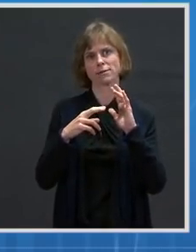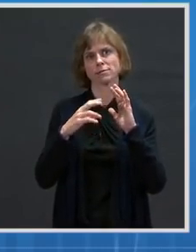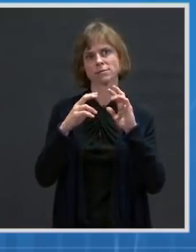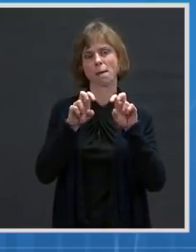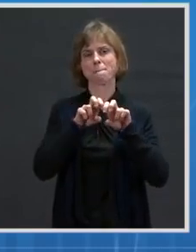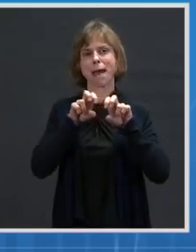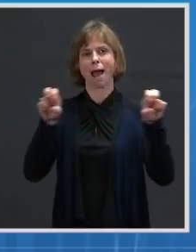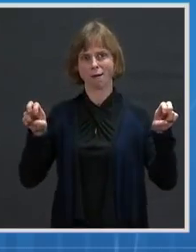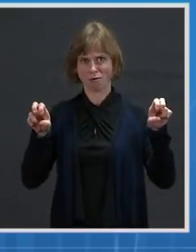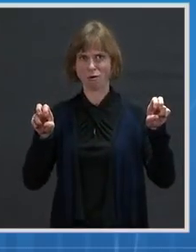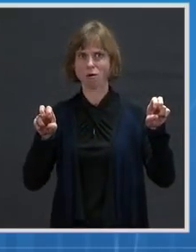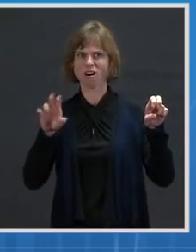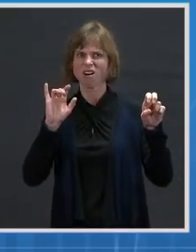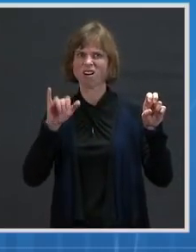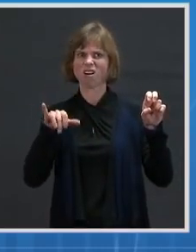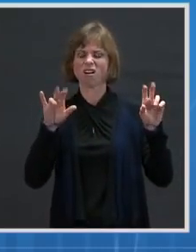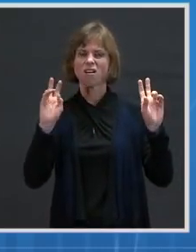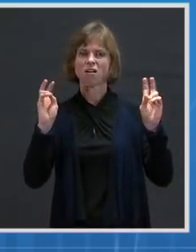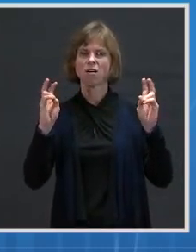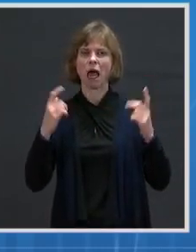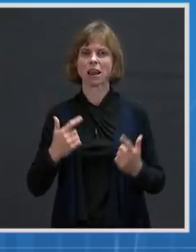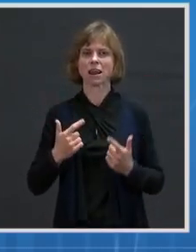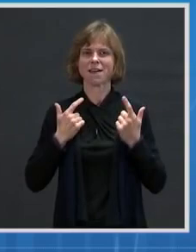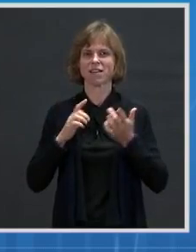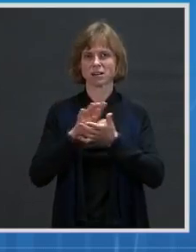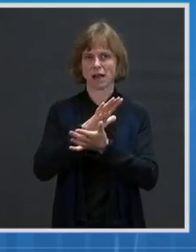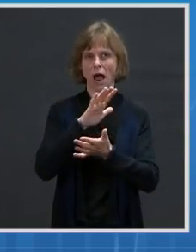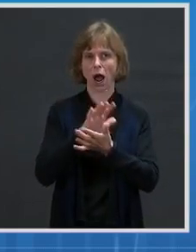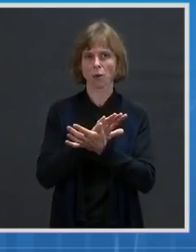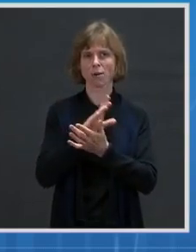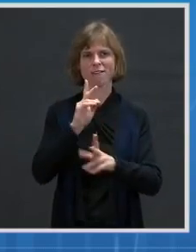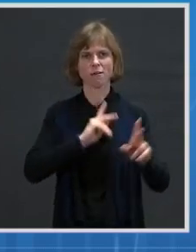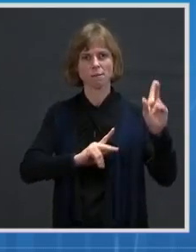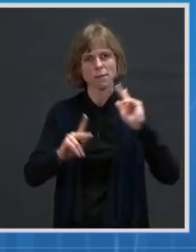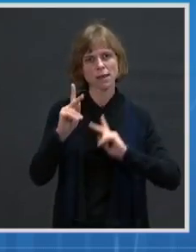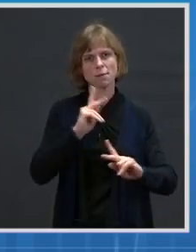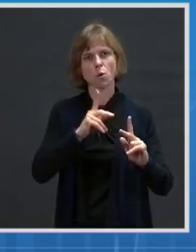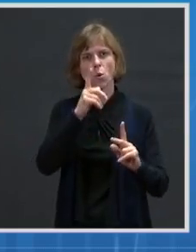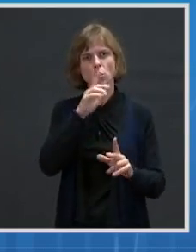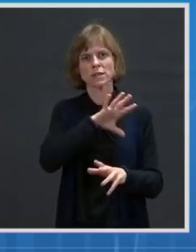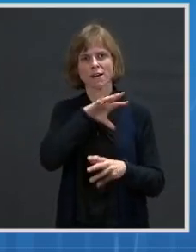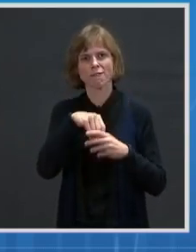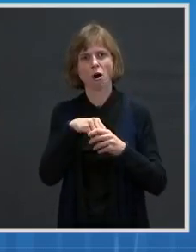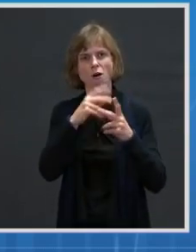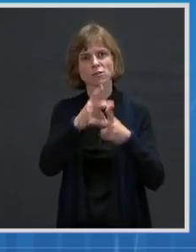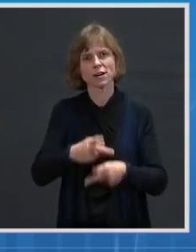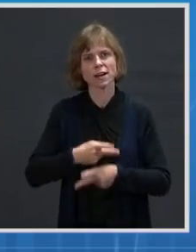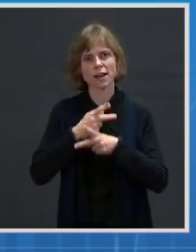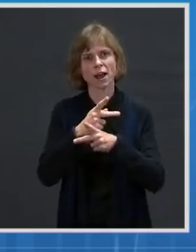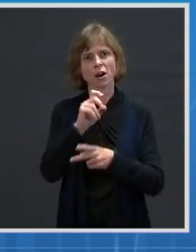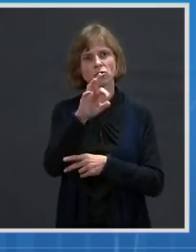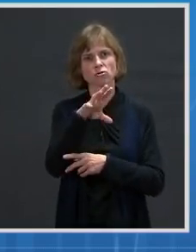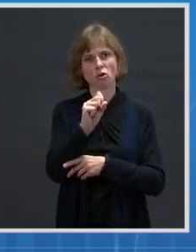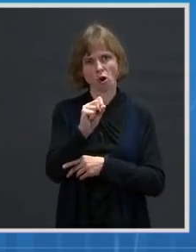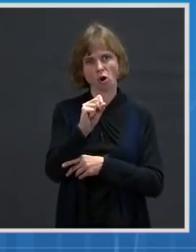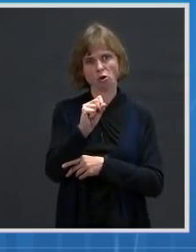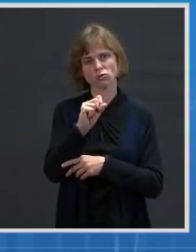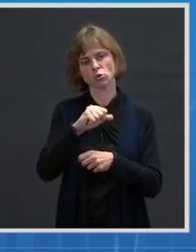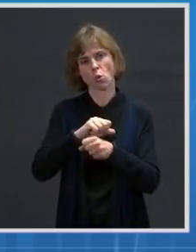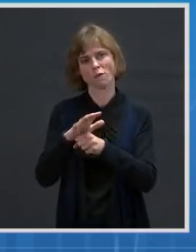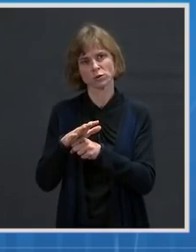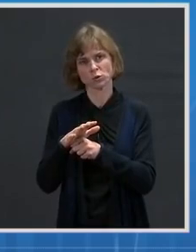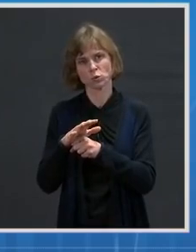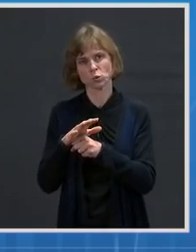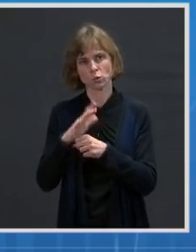clinicians and people involved in the care of SARS-CoV-2 infected individuals